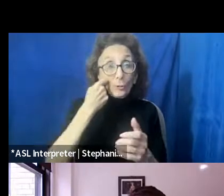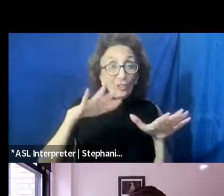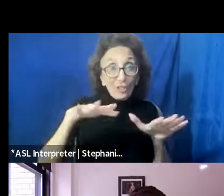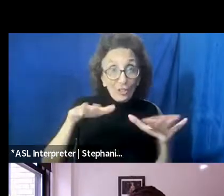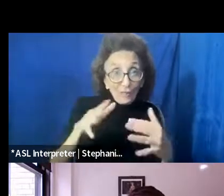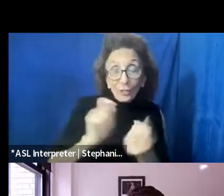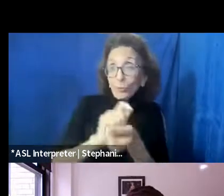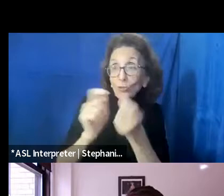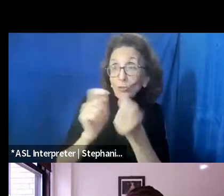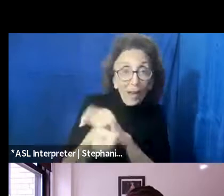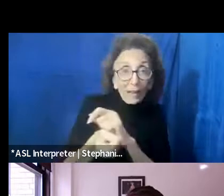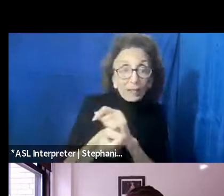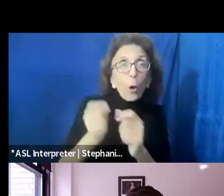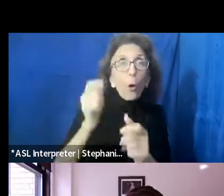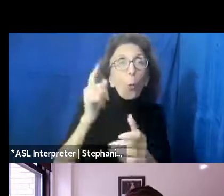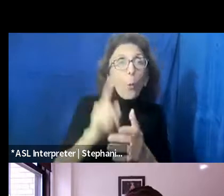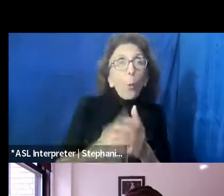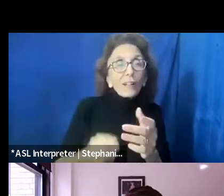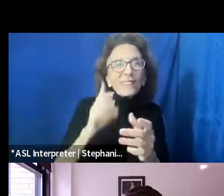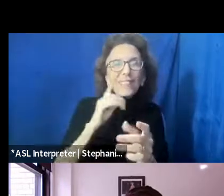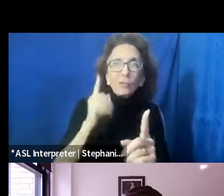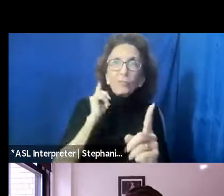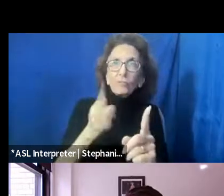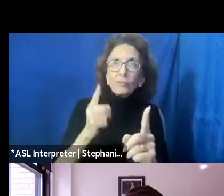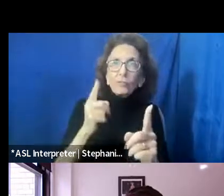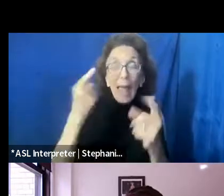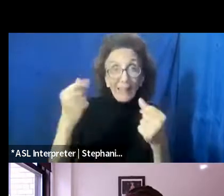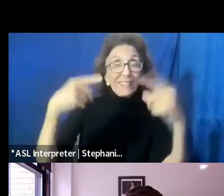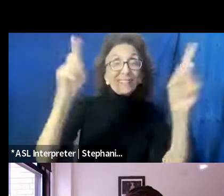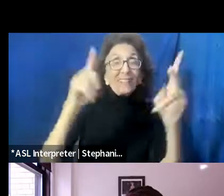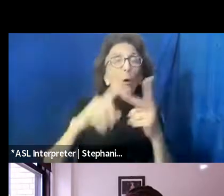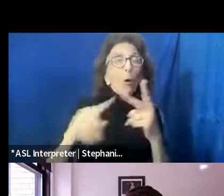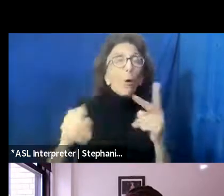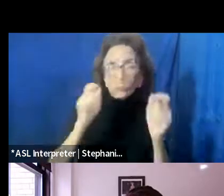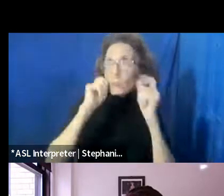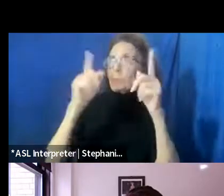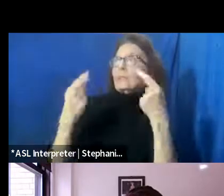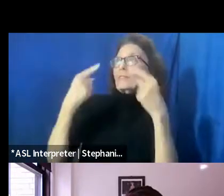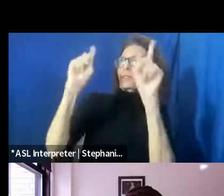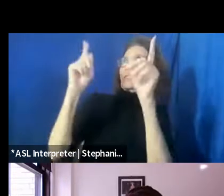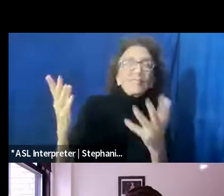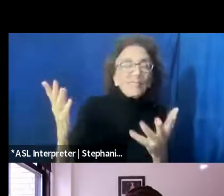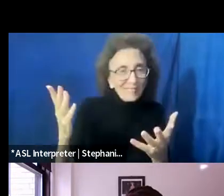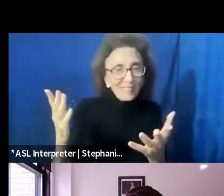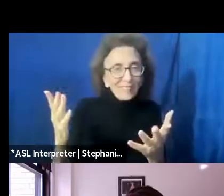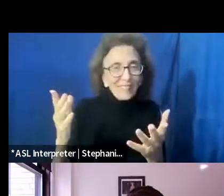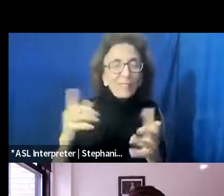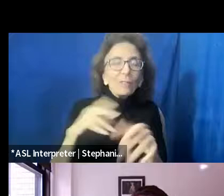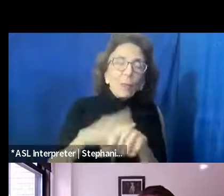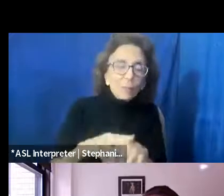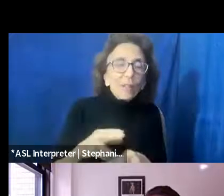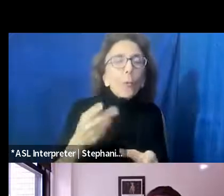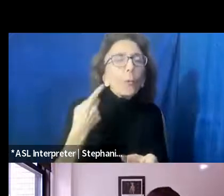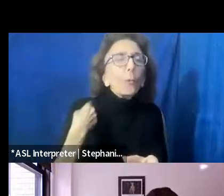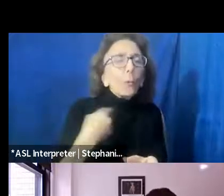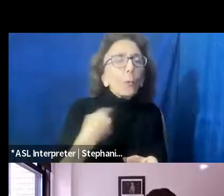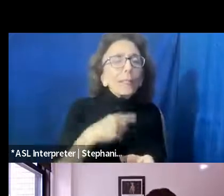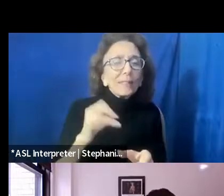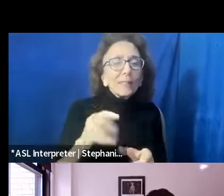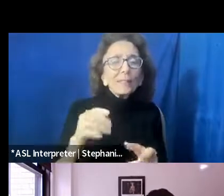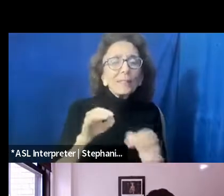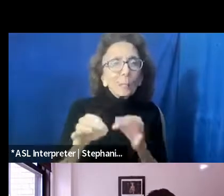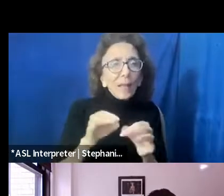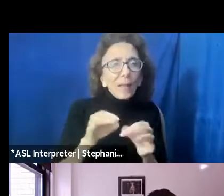you achieved after these budgeting shifts. And similarly, of course, we talked a little bit about the challenges